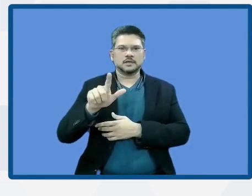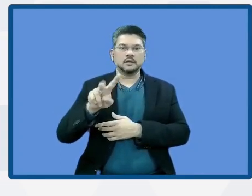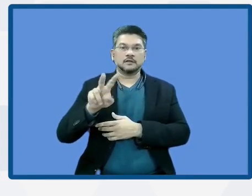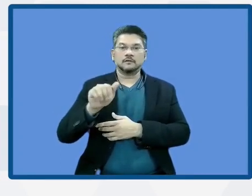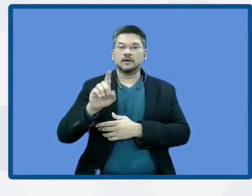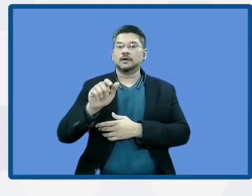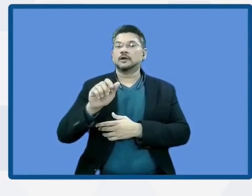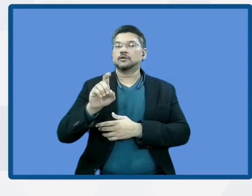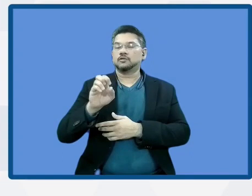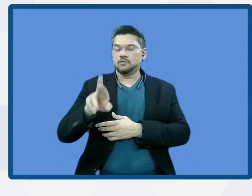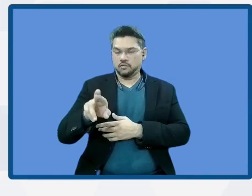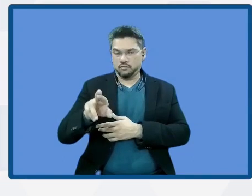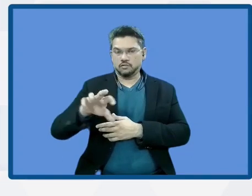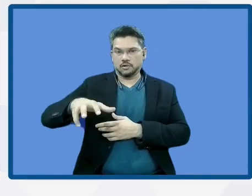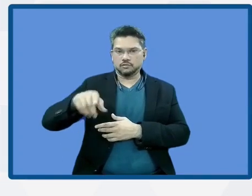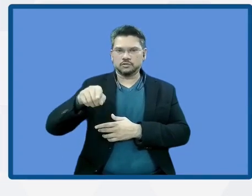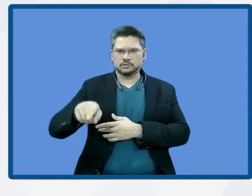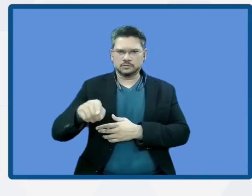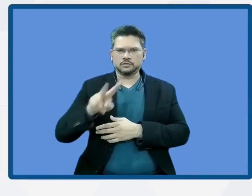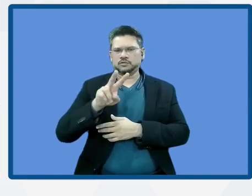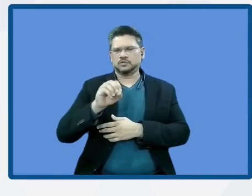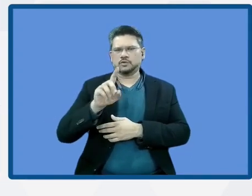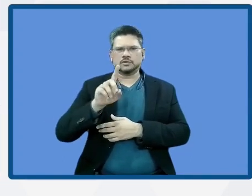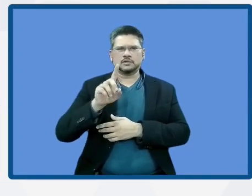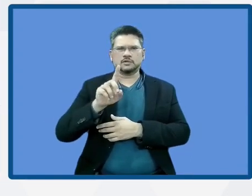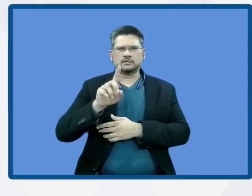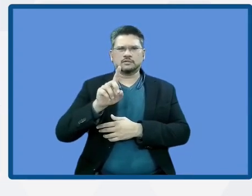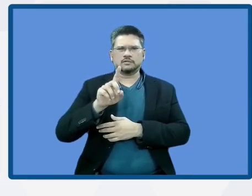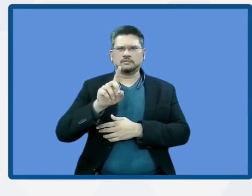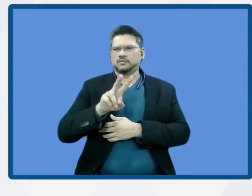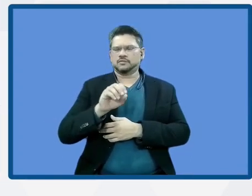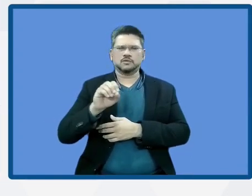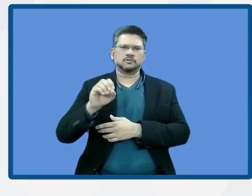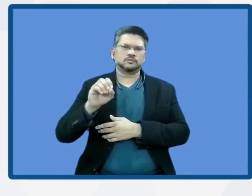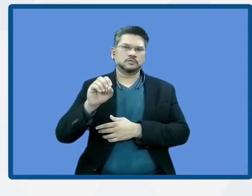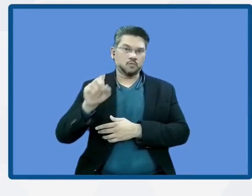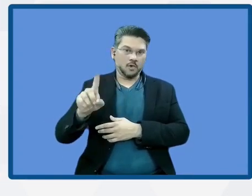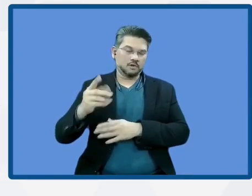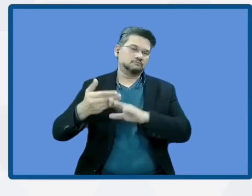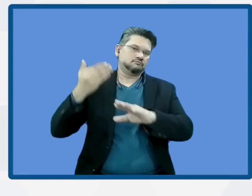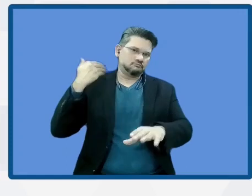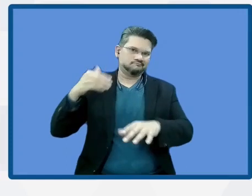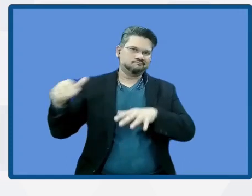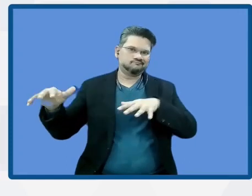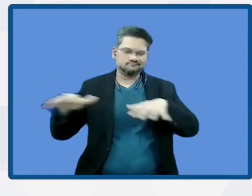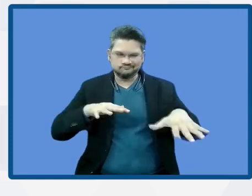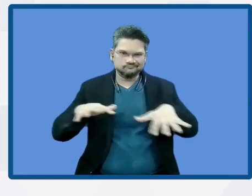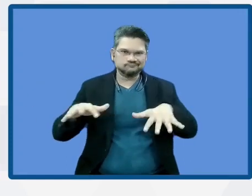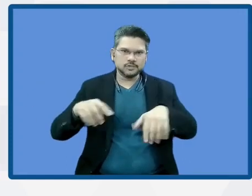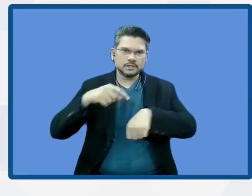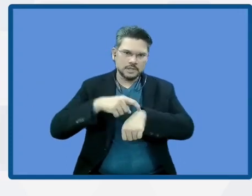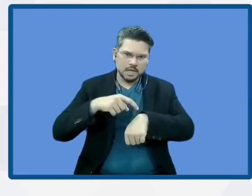that were activated through the oscillation of the earthquake, and these devices created this very